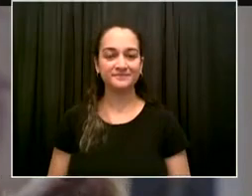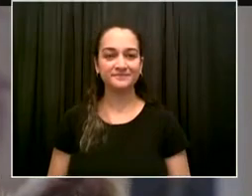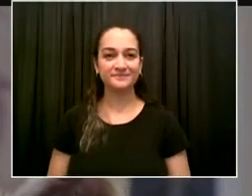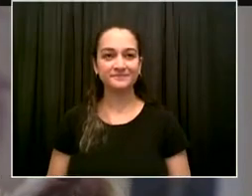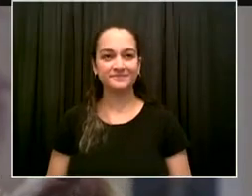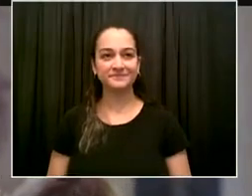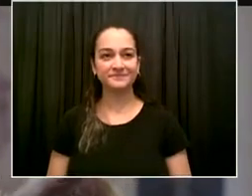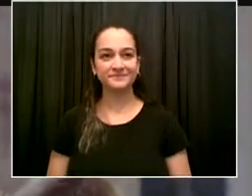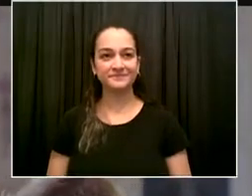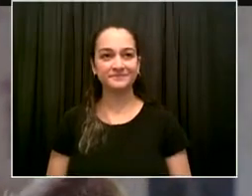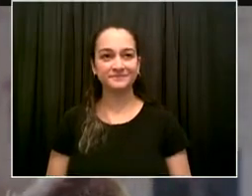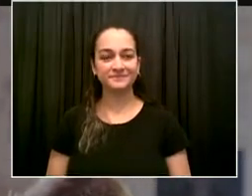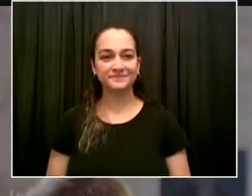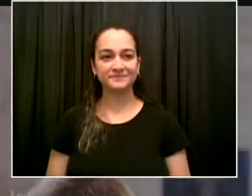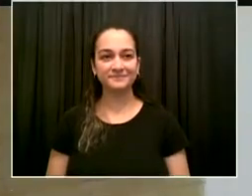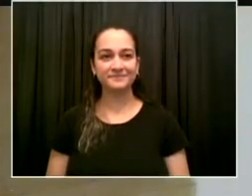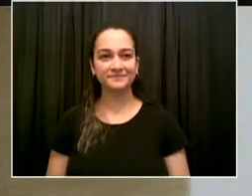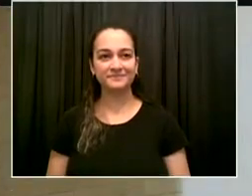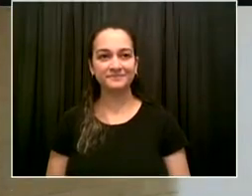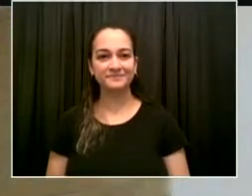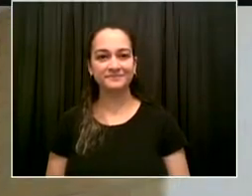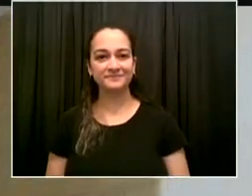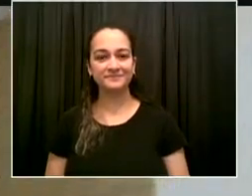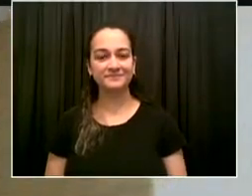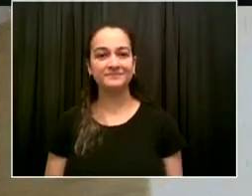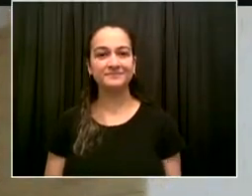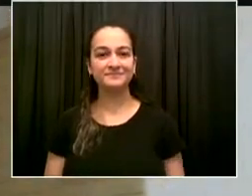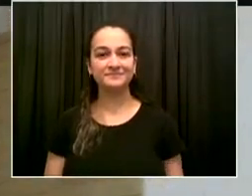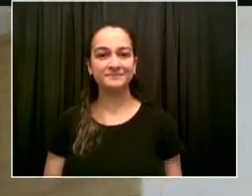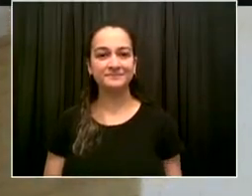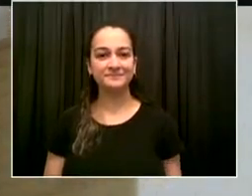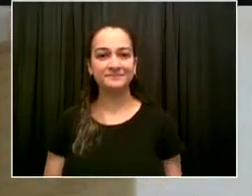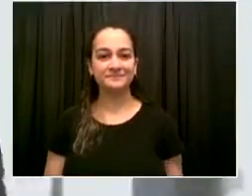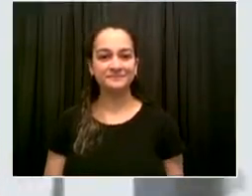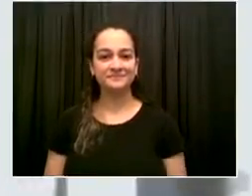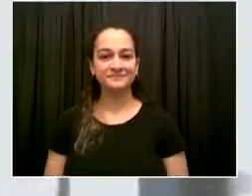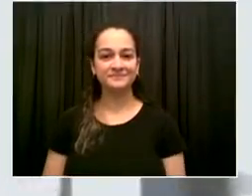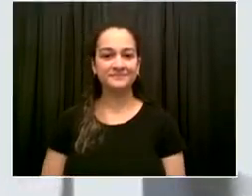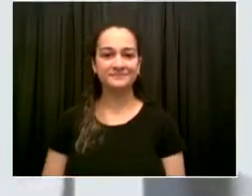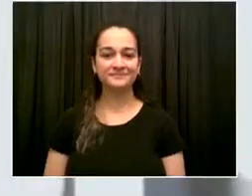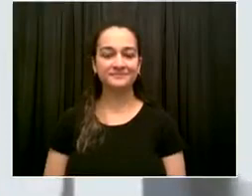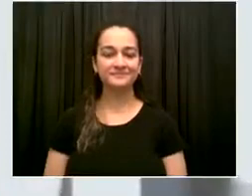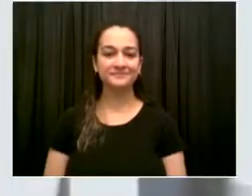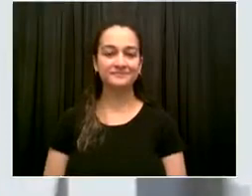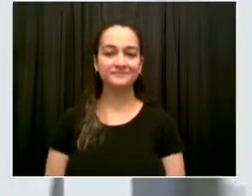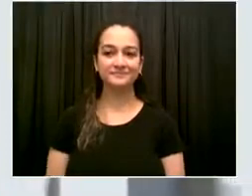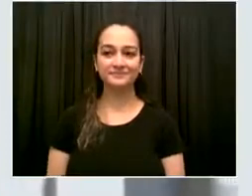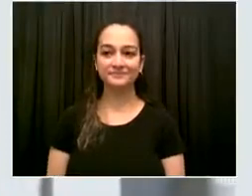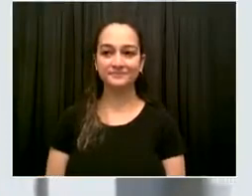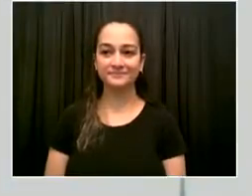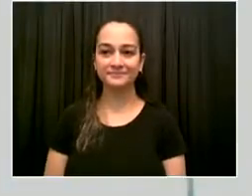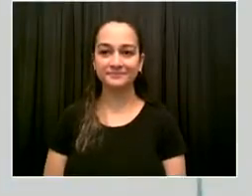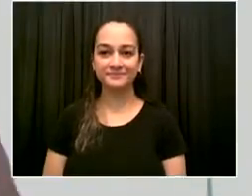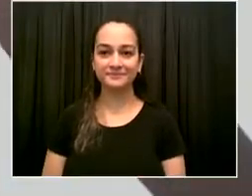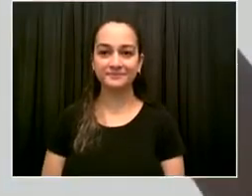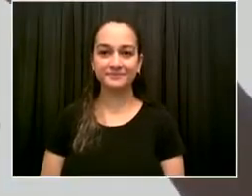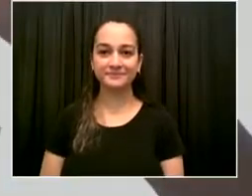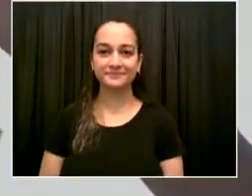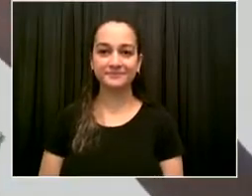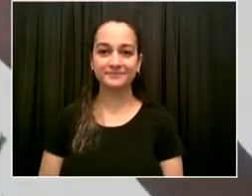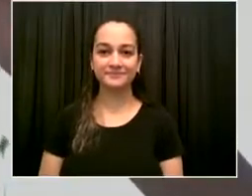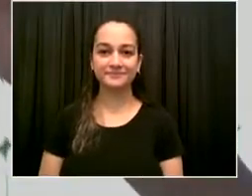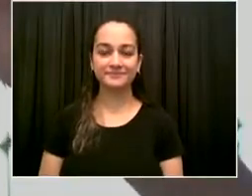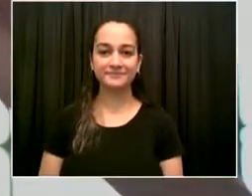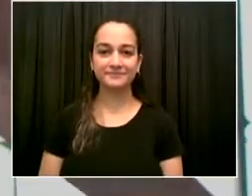el COVID-19 lo mantendrá aún más seguro, a donde quiera que vaya y en las actividades que realice. Las vacunas contra el